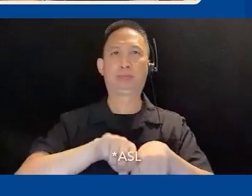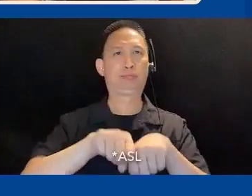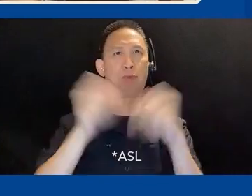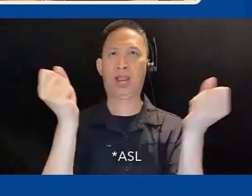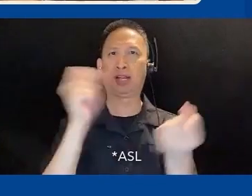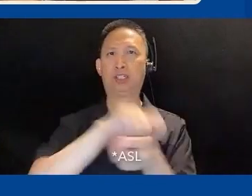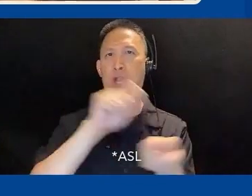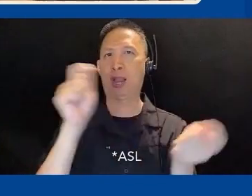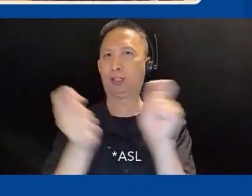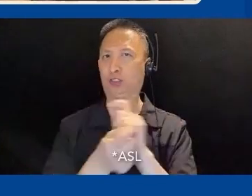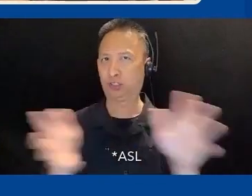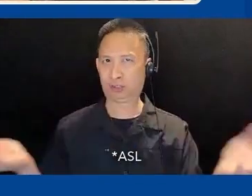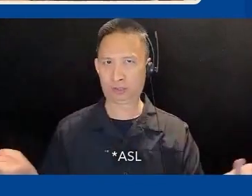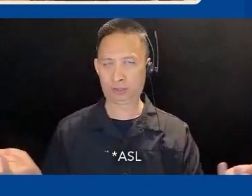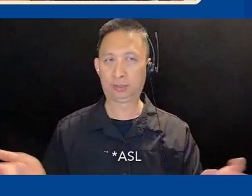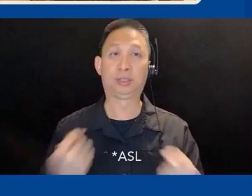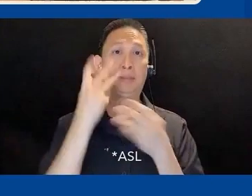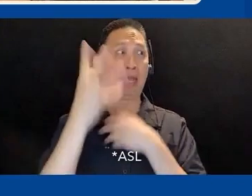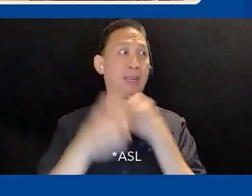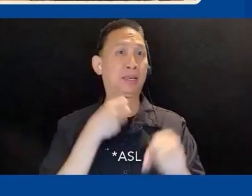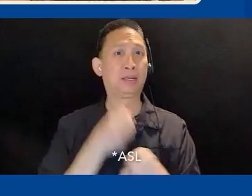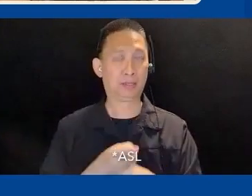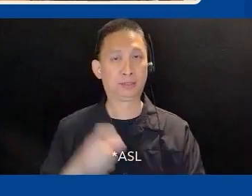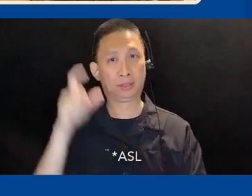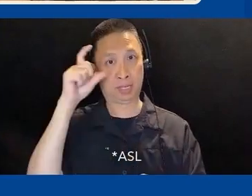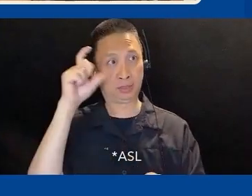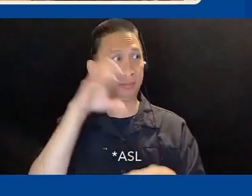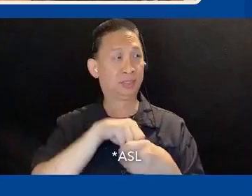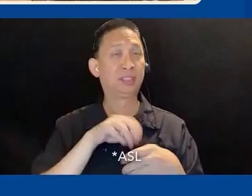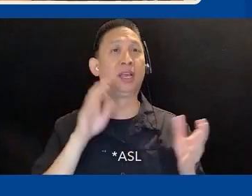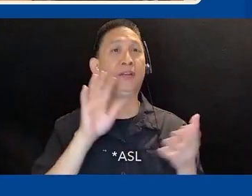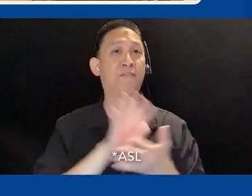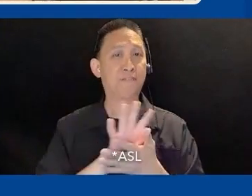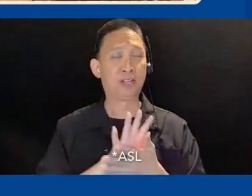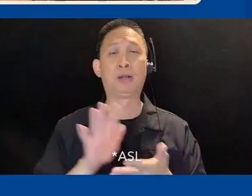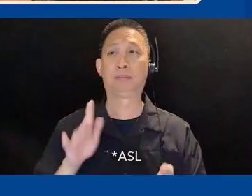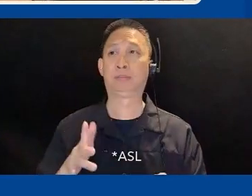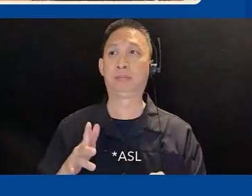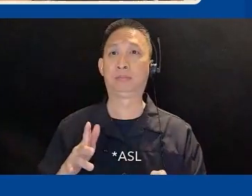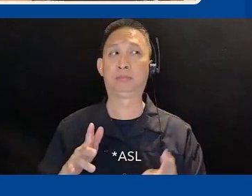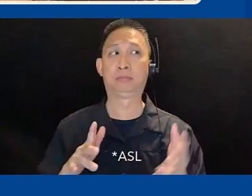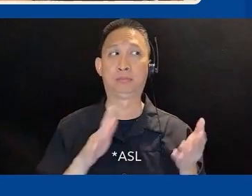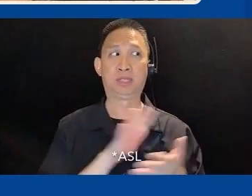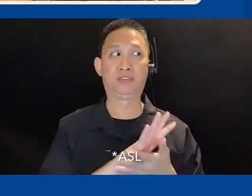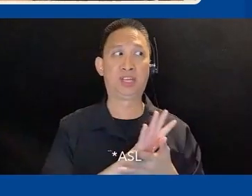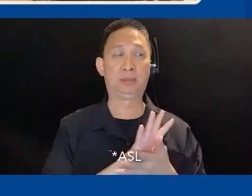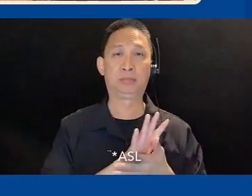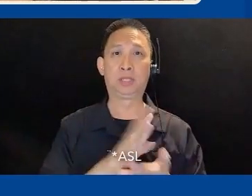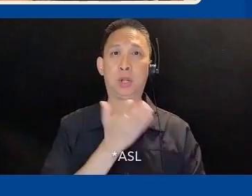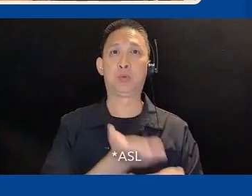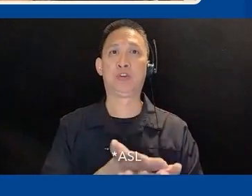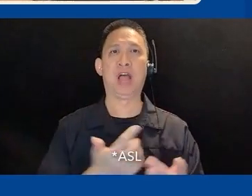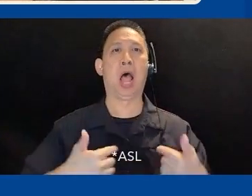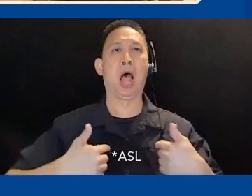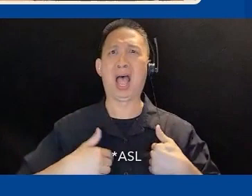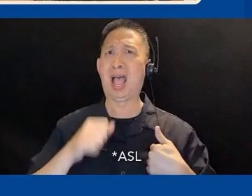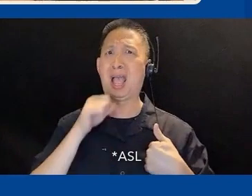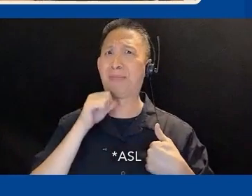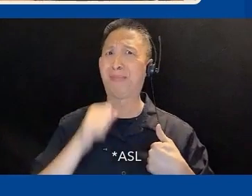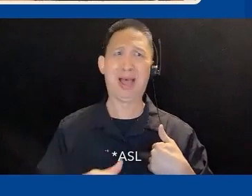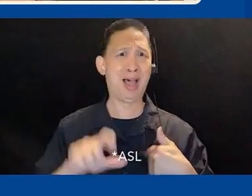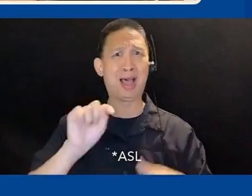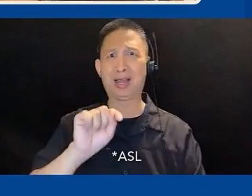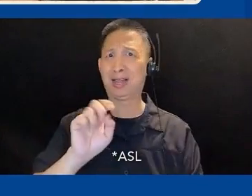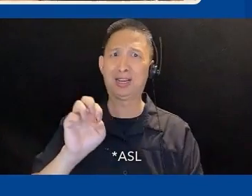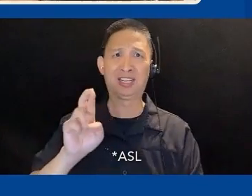in film, that the work that they're doing is mostly to prove, you know, I'm not a terrorist, and it comes from a place of fear. And so this place of fear, I feel